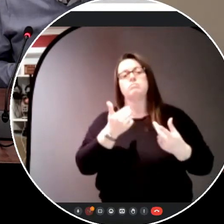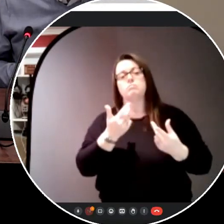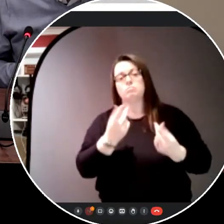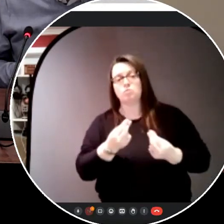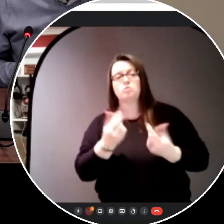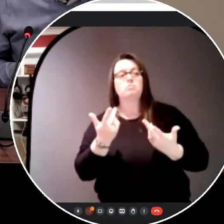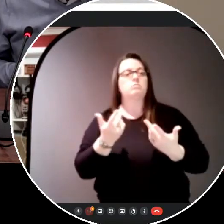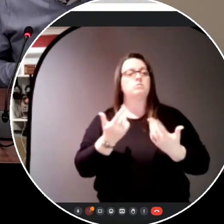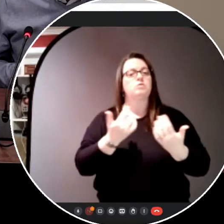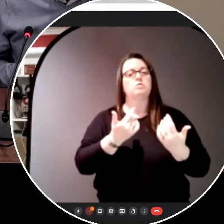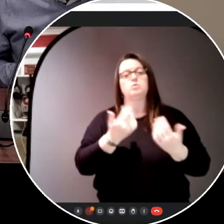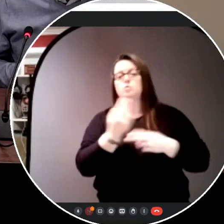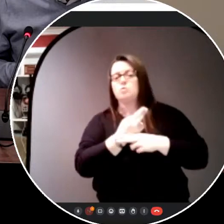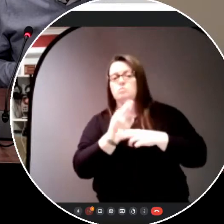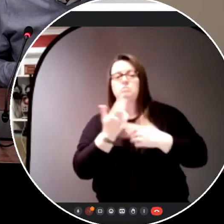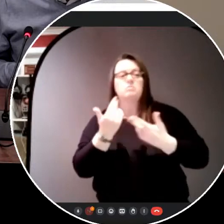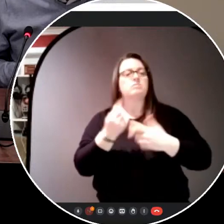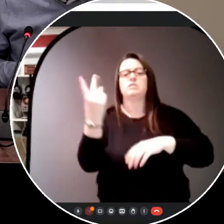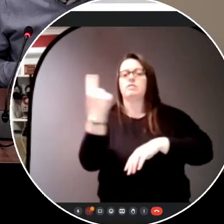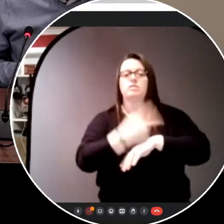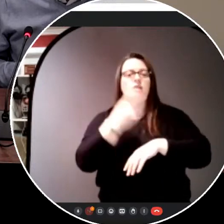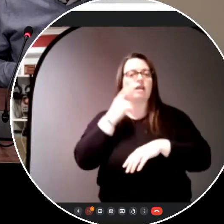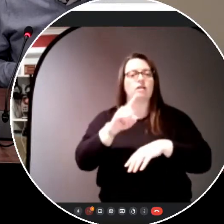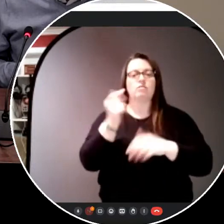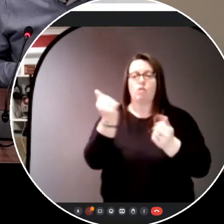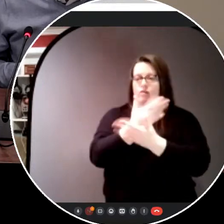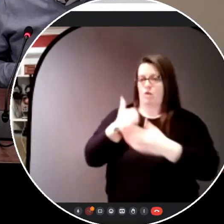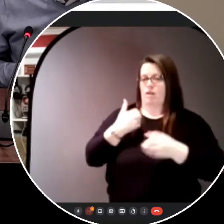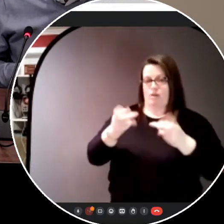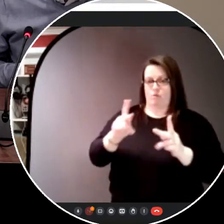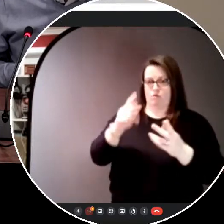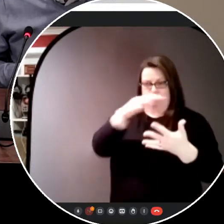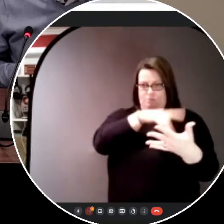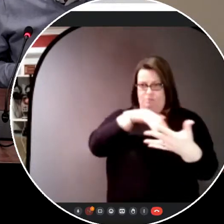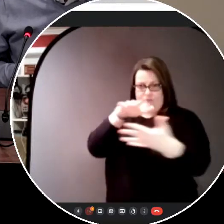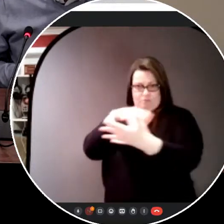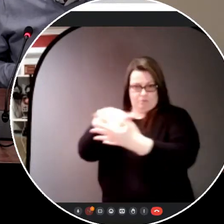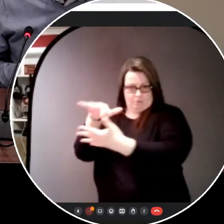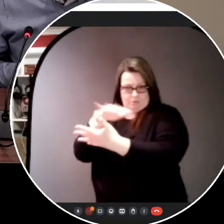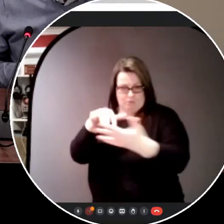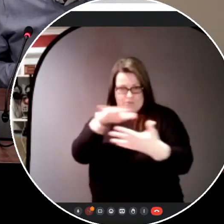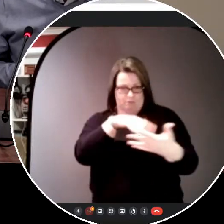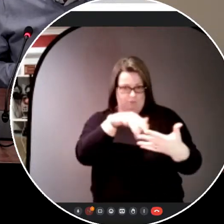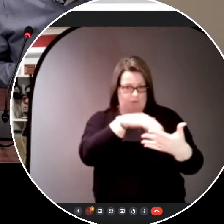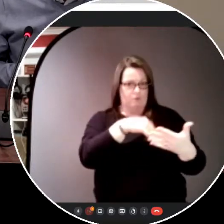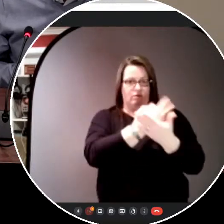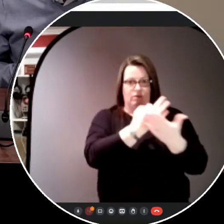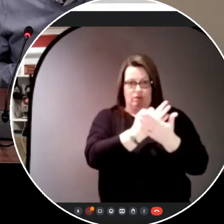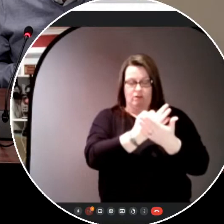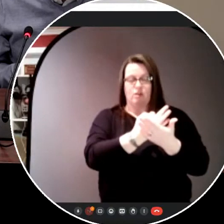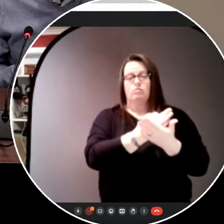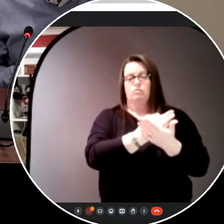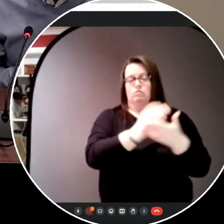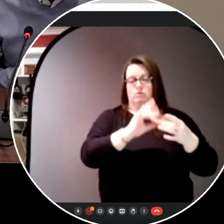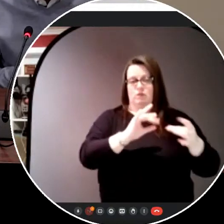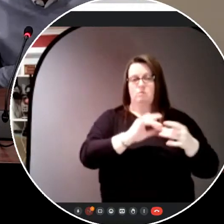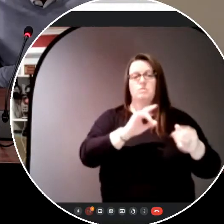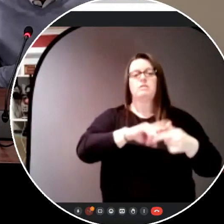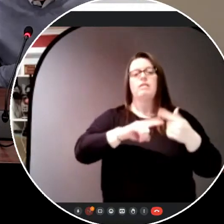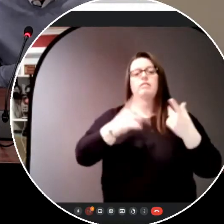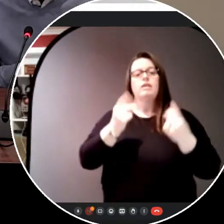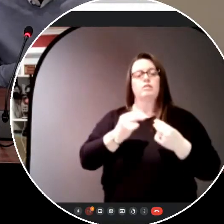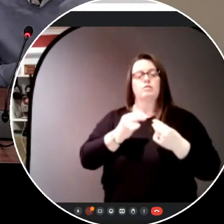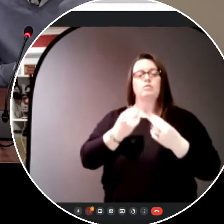trustees the required time to look at the financial statements, and we conducted an email ballot by vote, which was